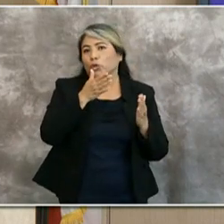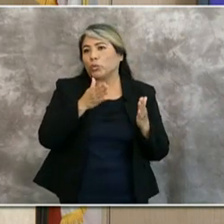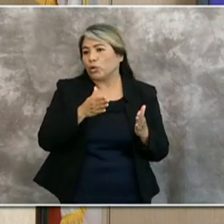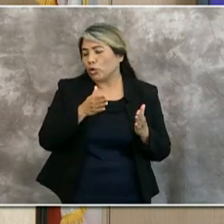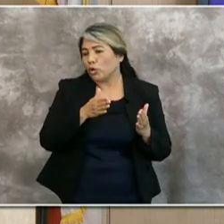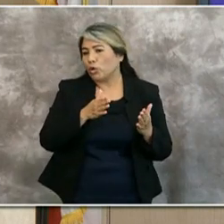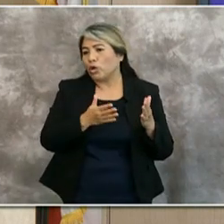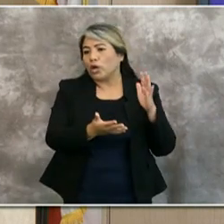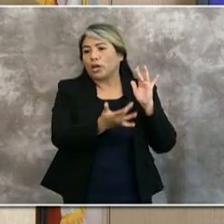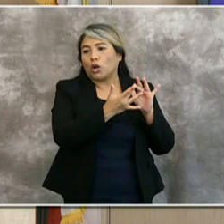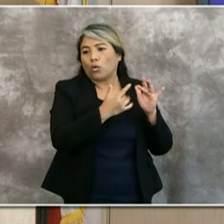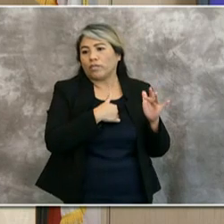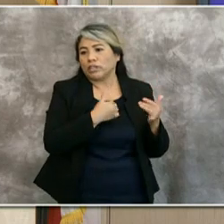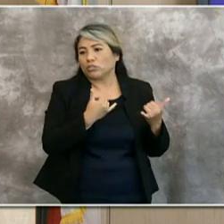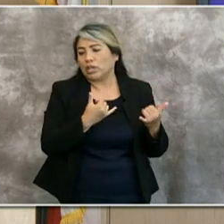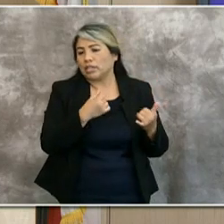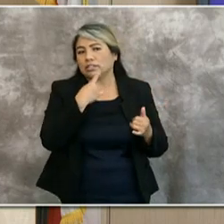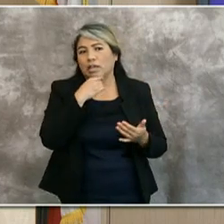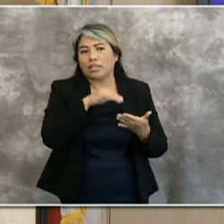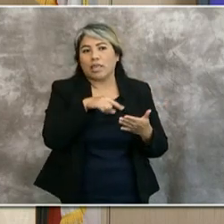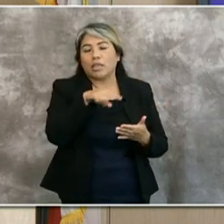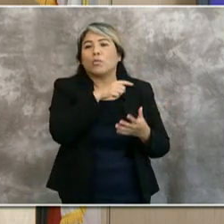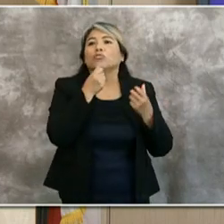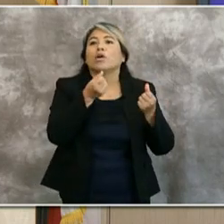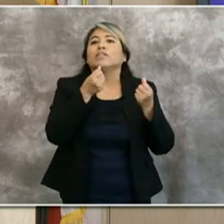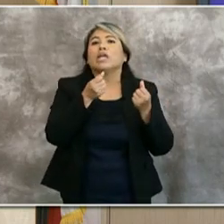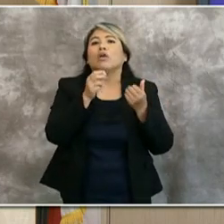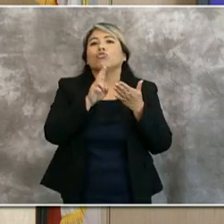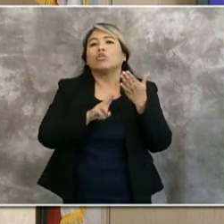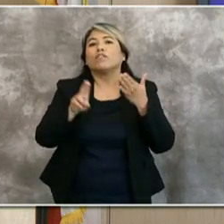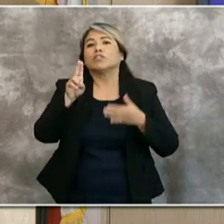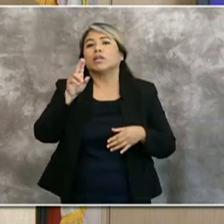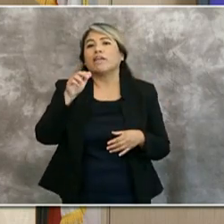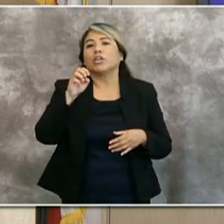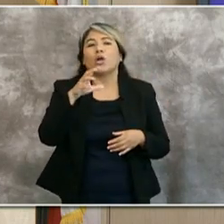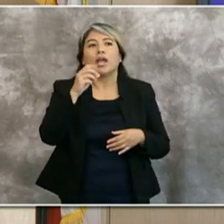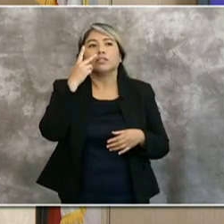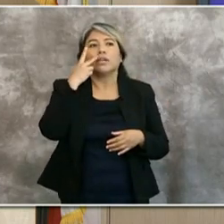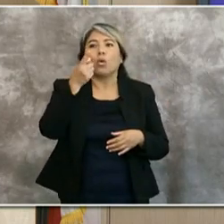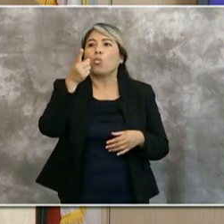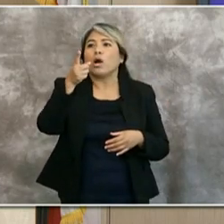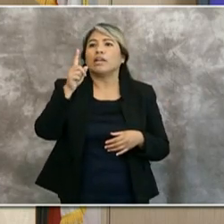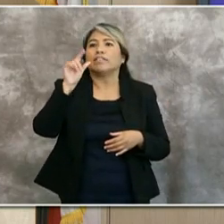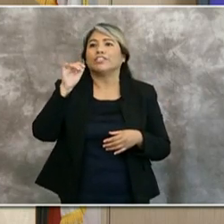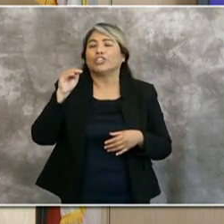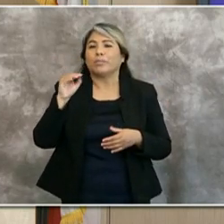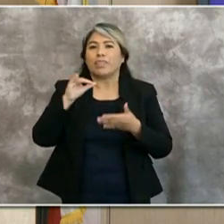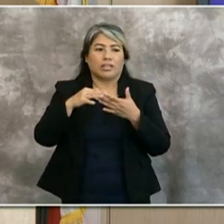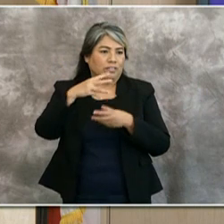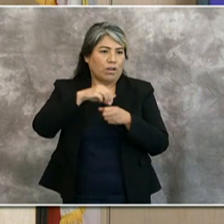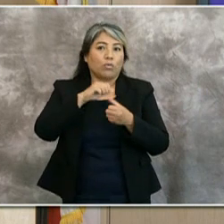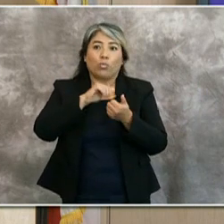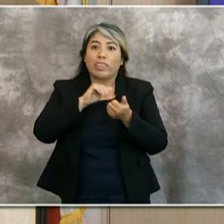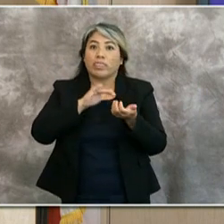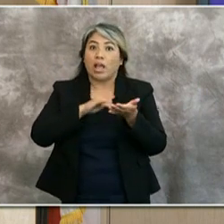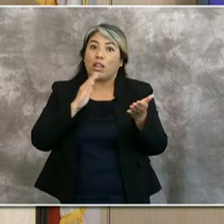get a hold of us today and say that they were driving down University and saw one of the gyms that's involved in that lawsuit. It